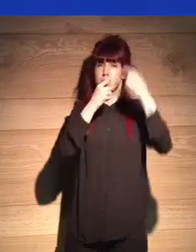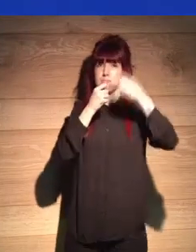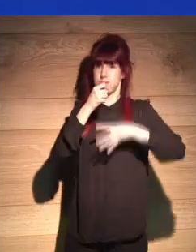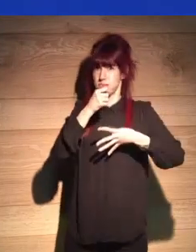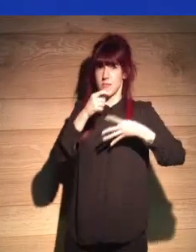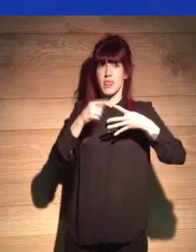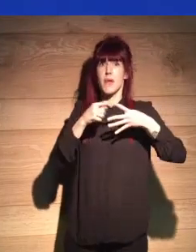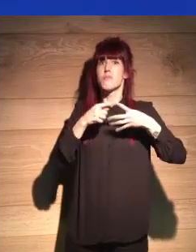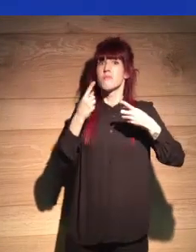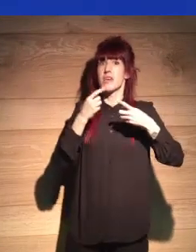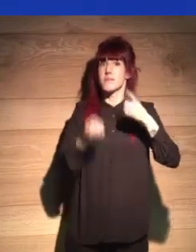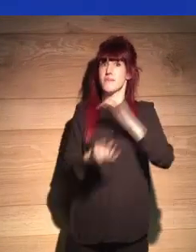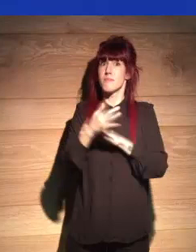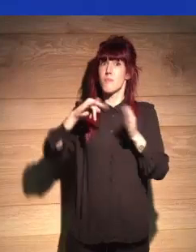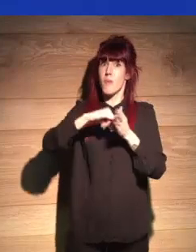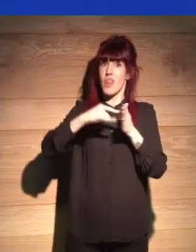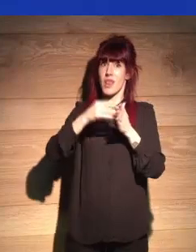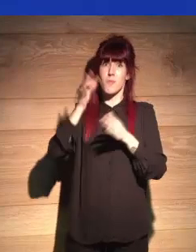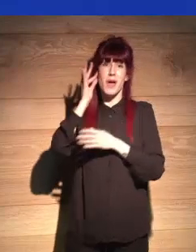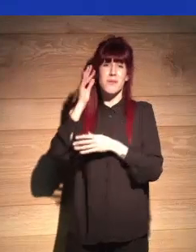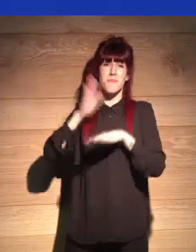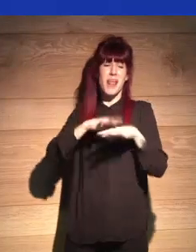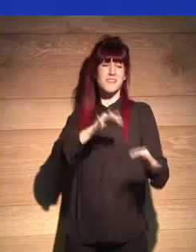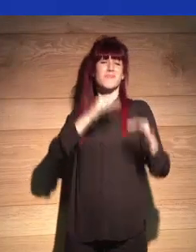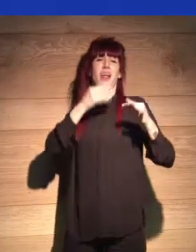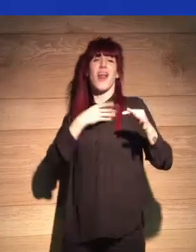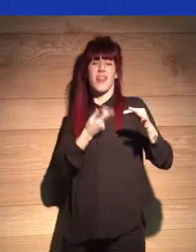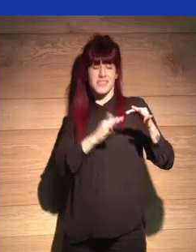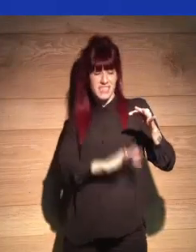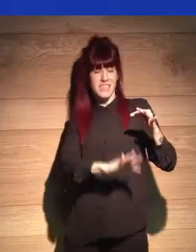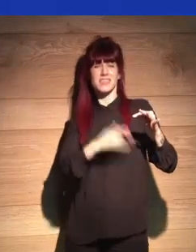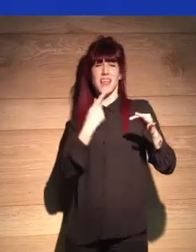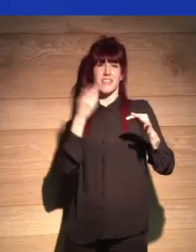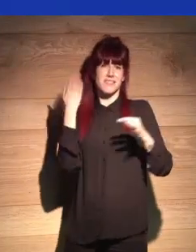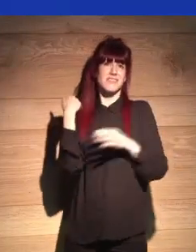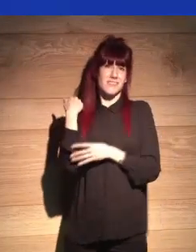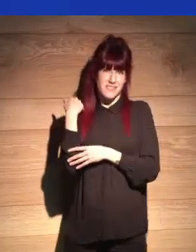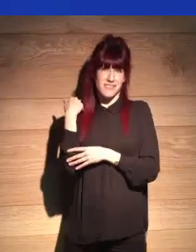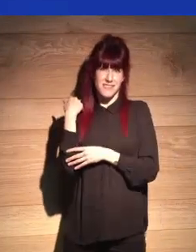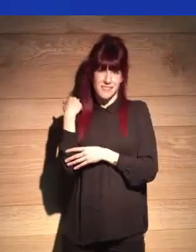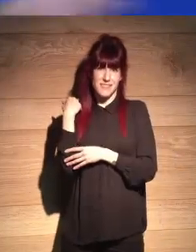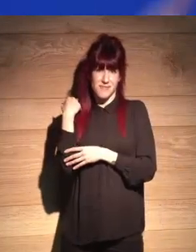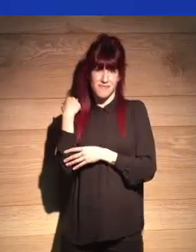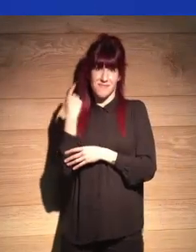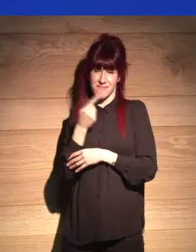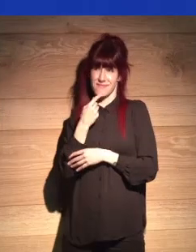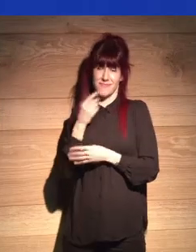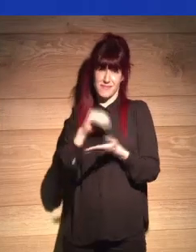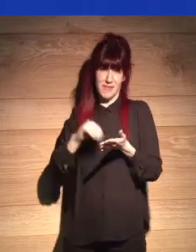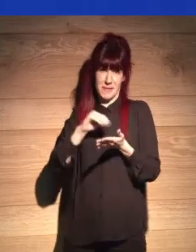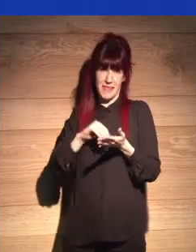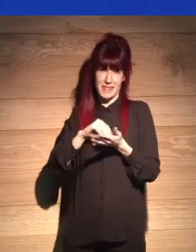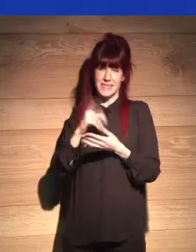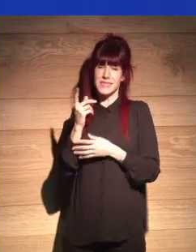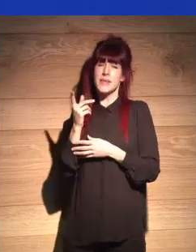create models of women to inspire the girls, as has been mentioned here quite